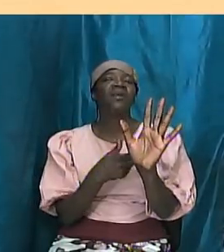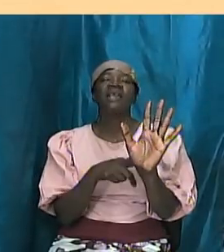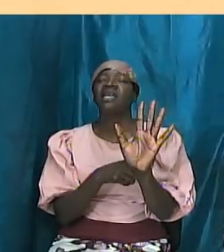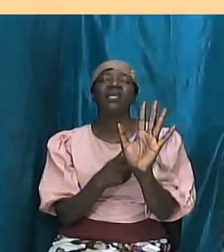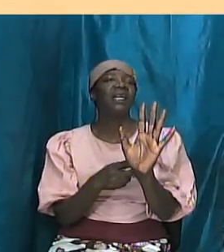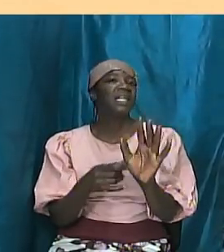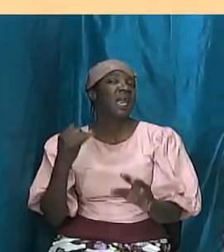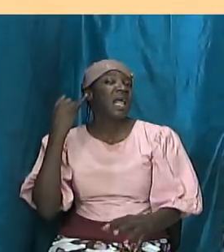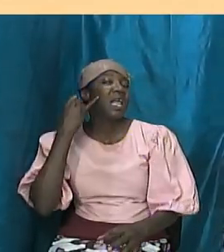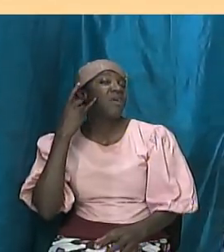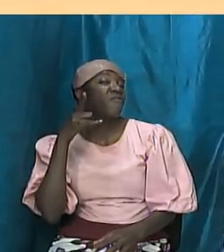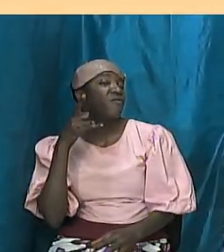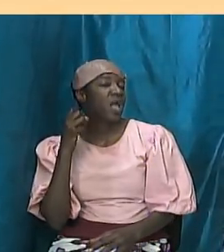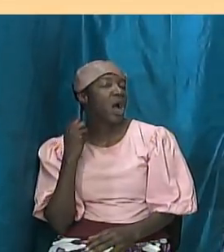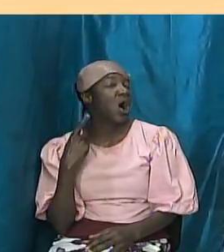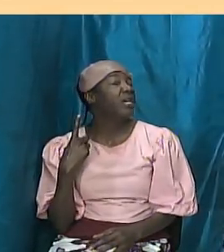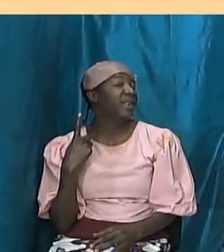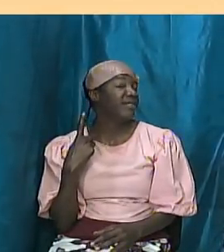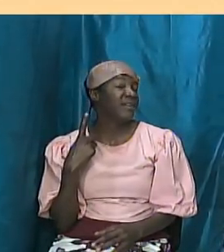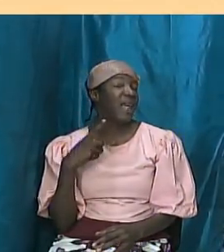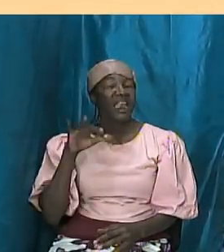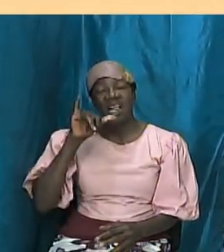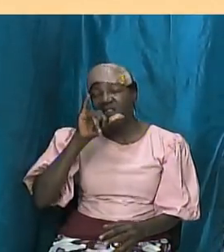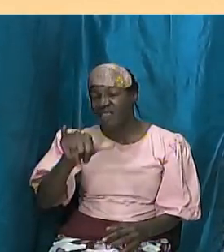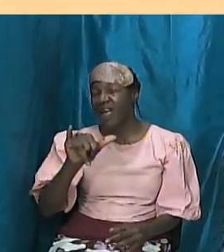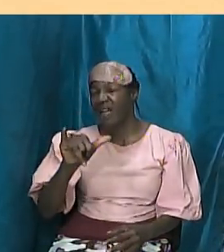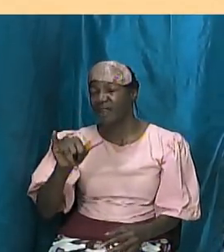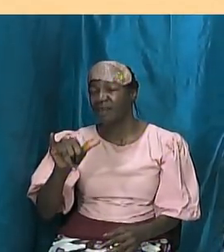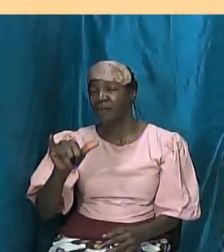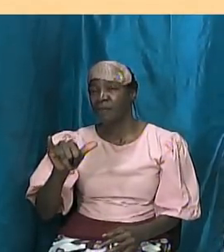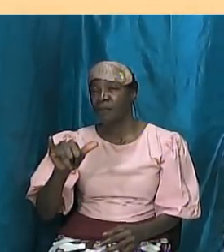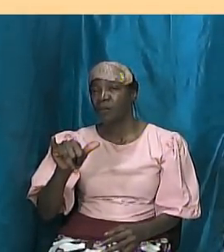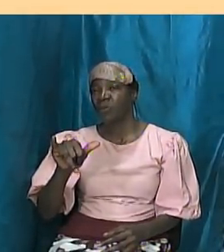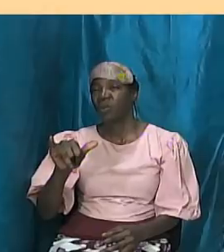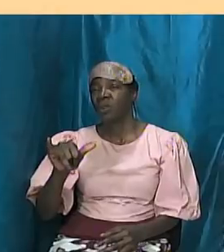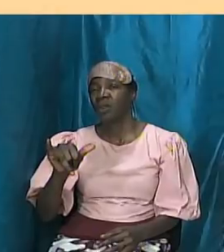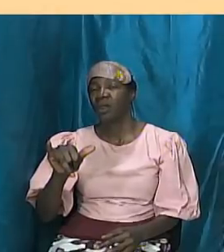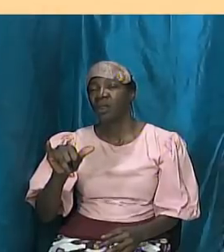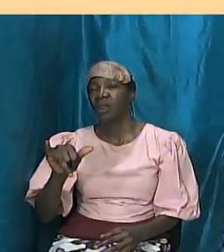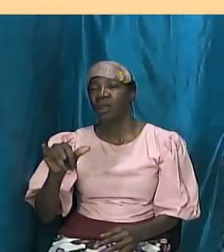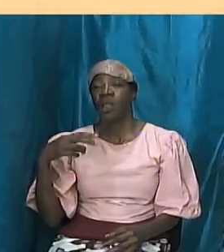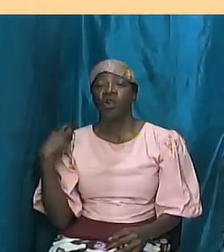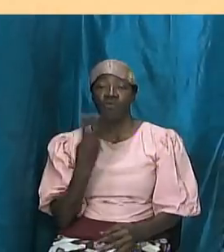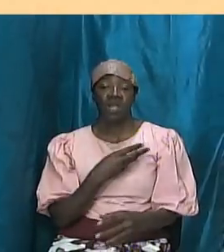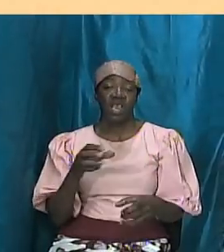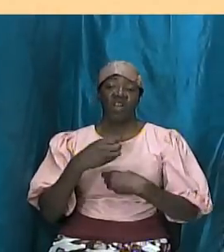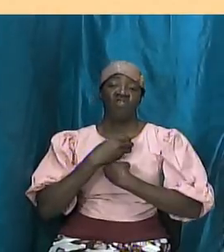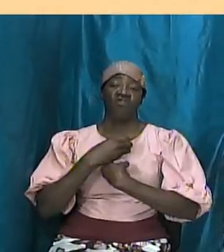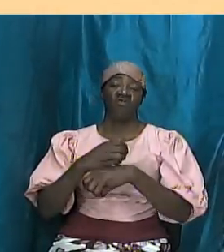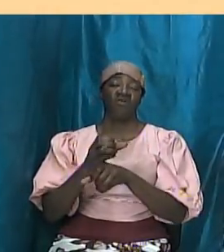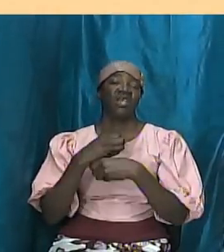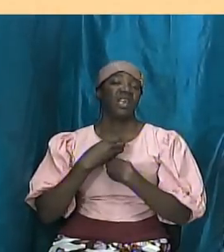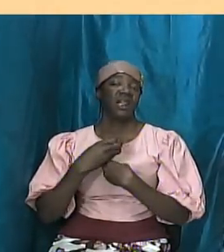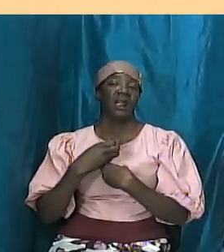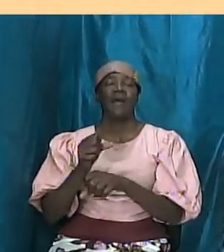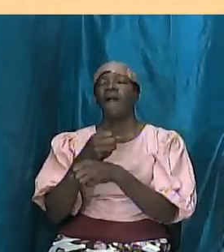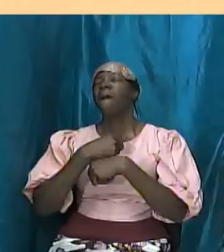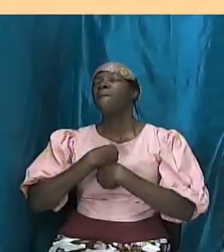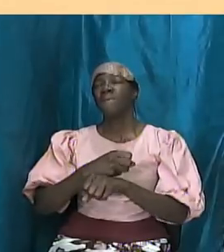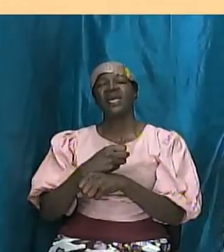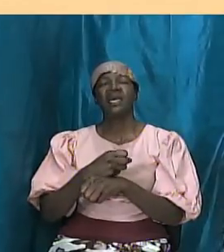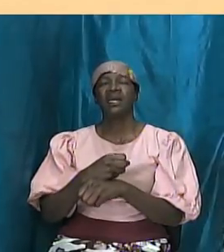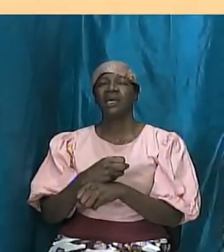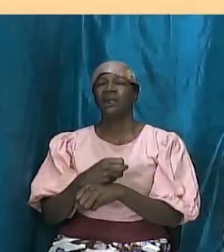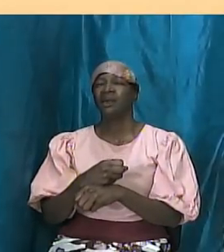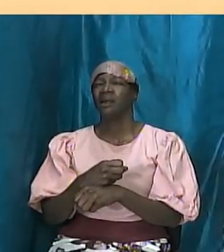understand that and understand that fundamentally, we were created, we were made in innocence,